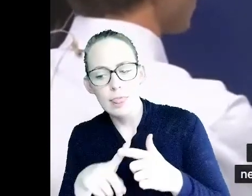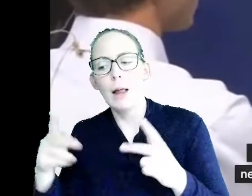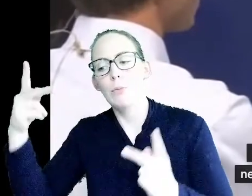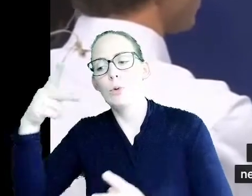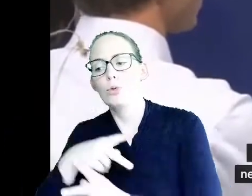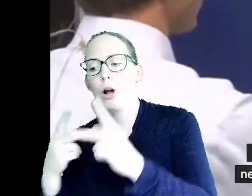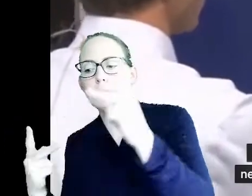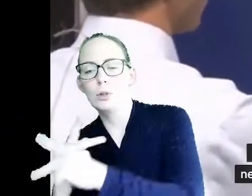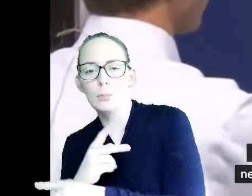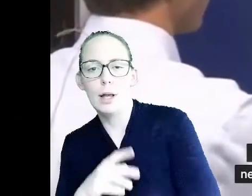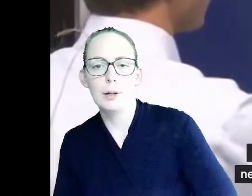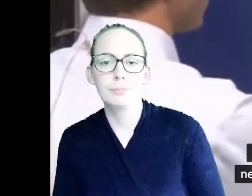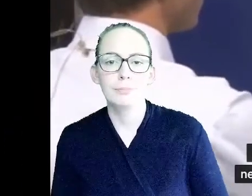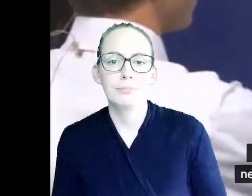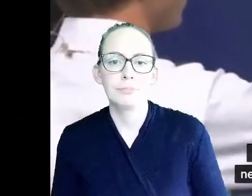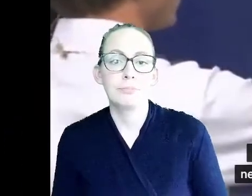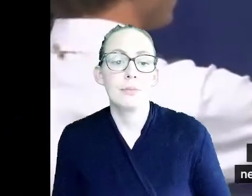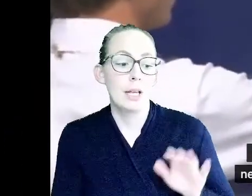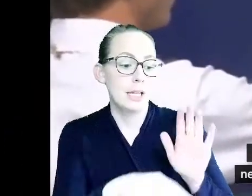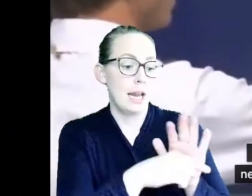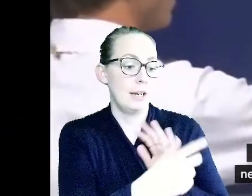-3 times x is -3x.